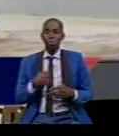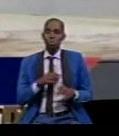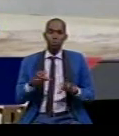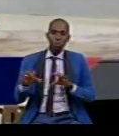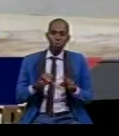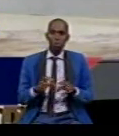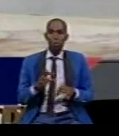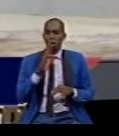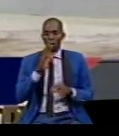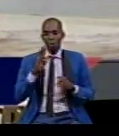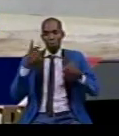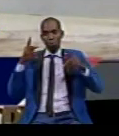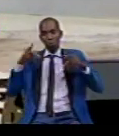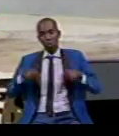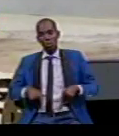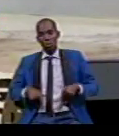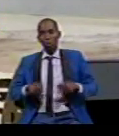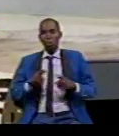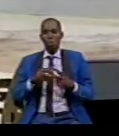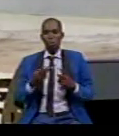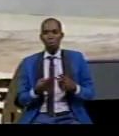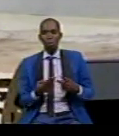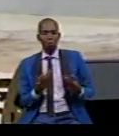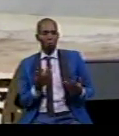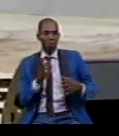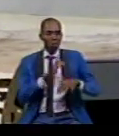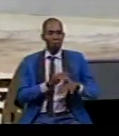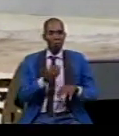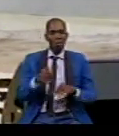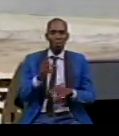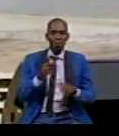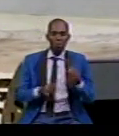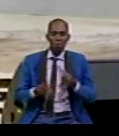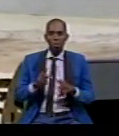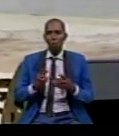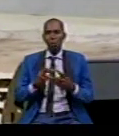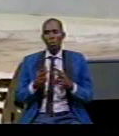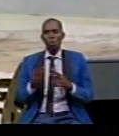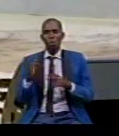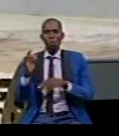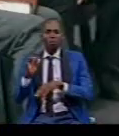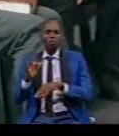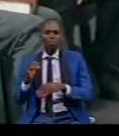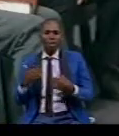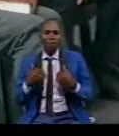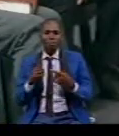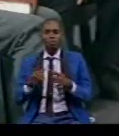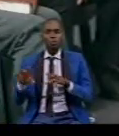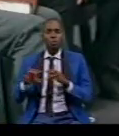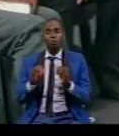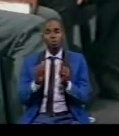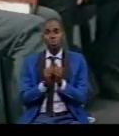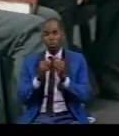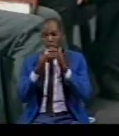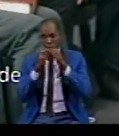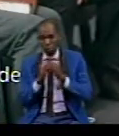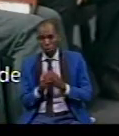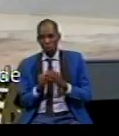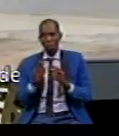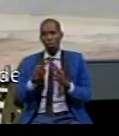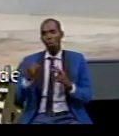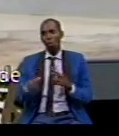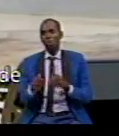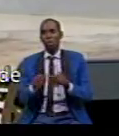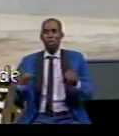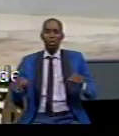and he was moved with compassion towards them. And not empty compassion,